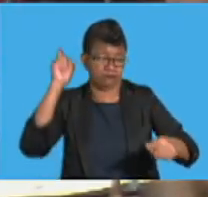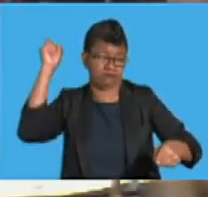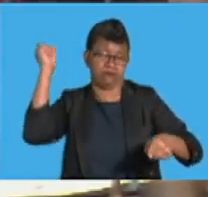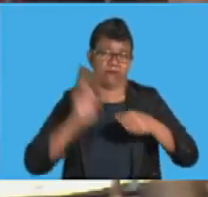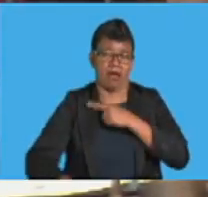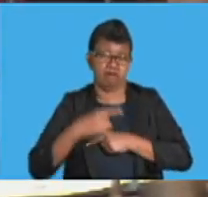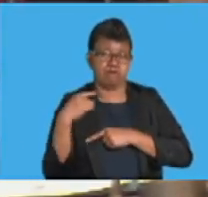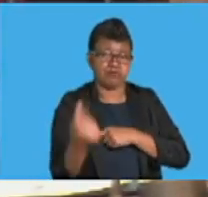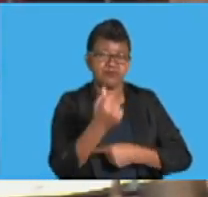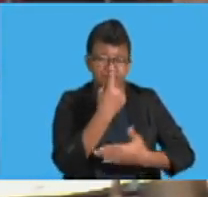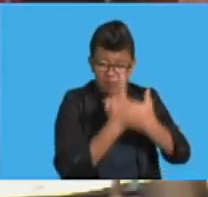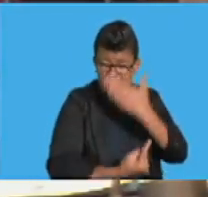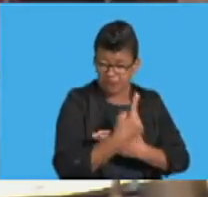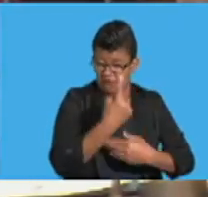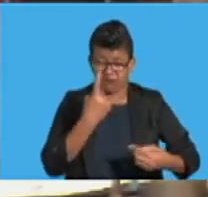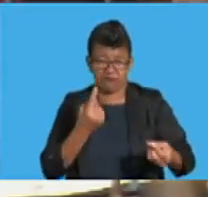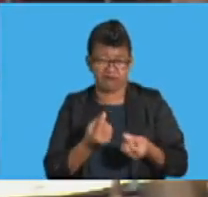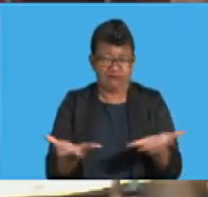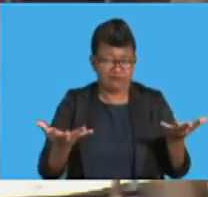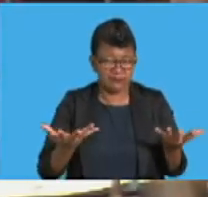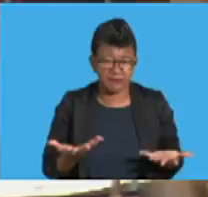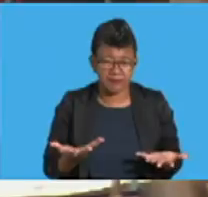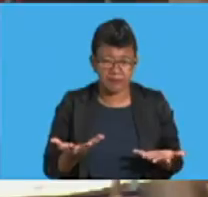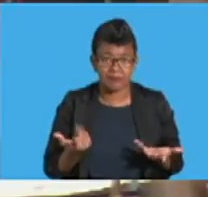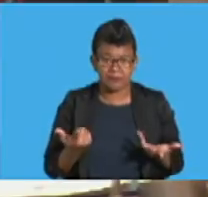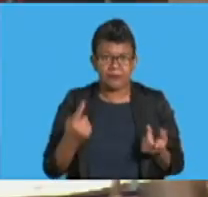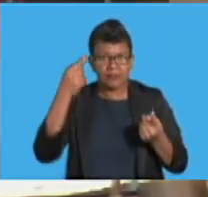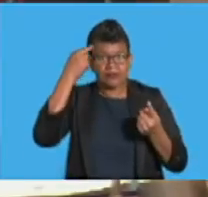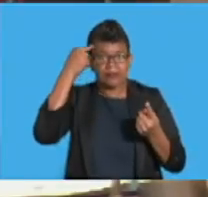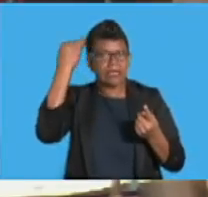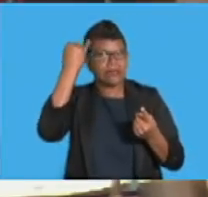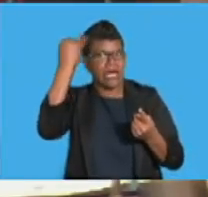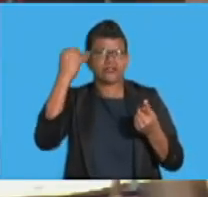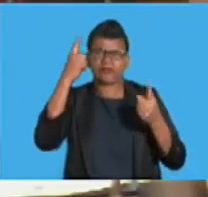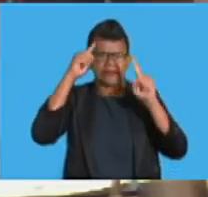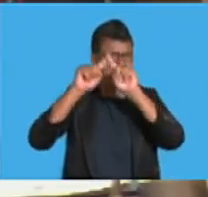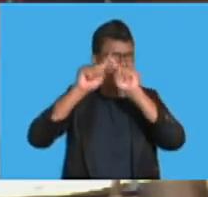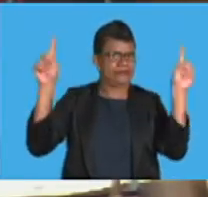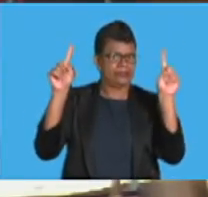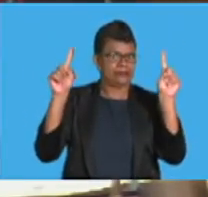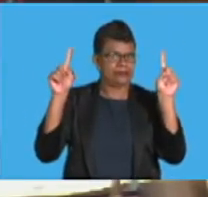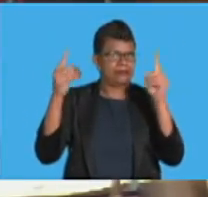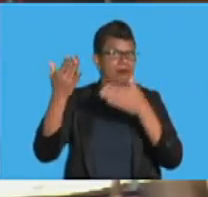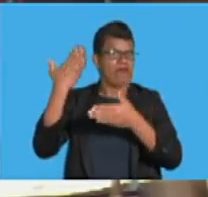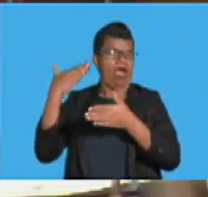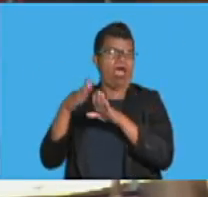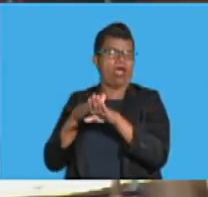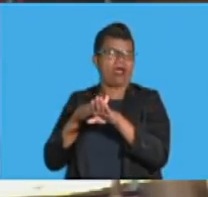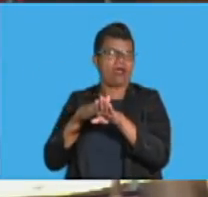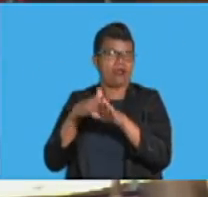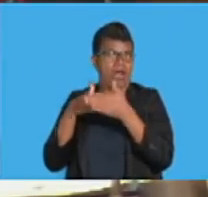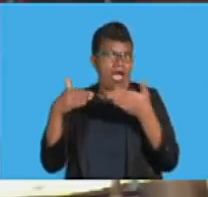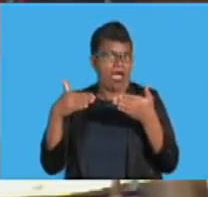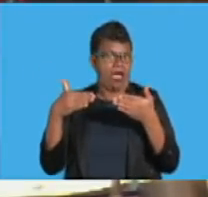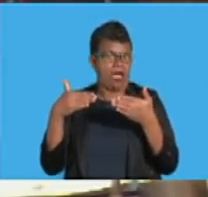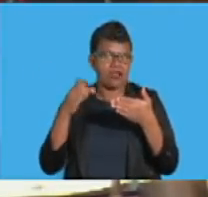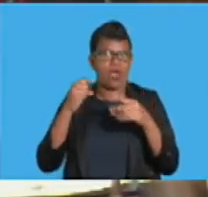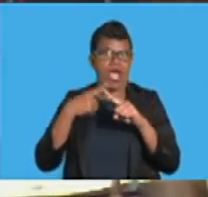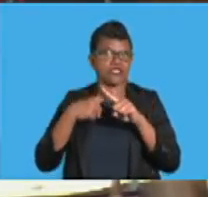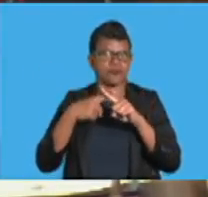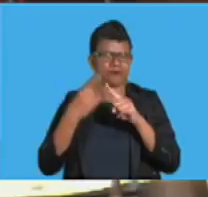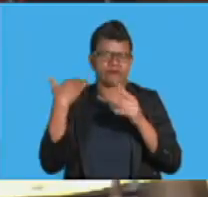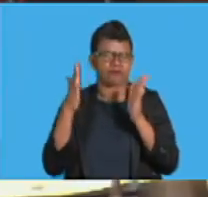previously known and accepted forms of intelligence. We cannot fall back on the excuse that we are a small nation, far removed from the main centers